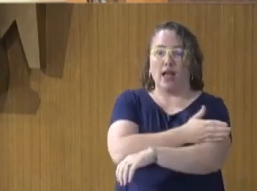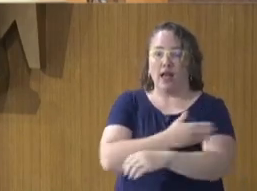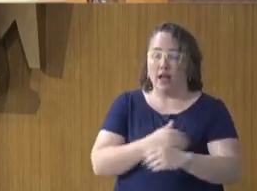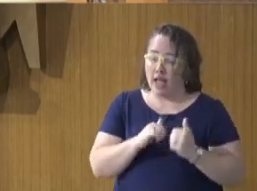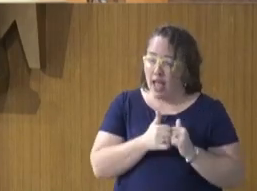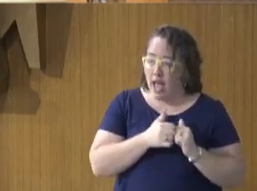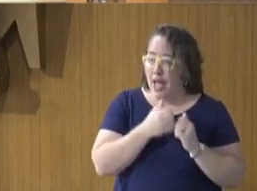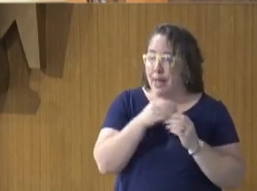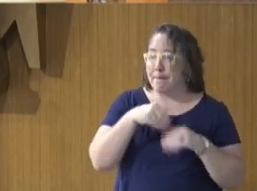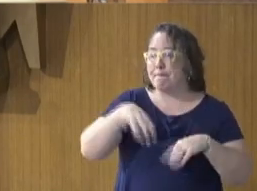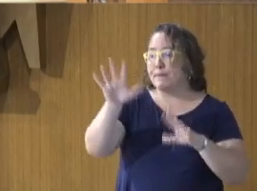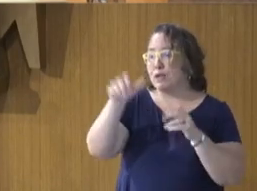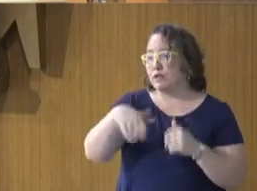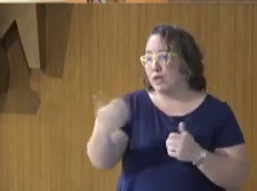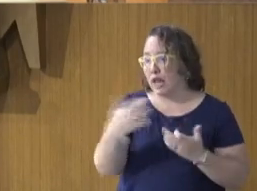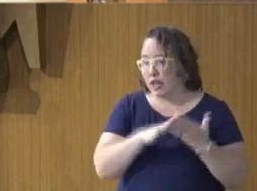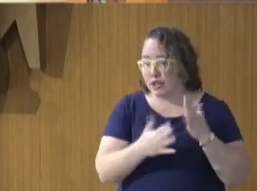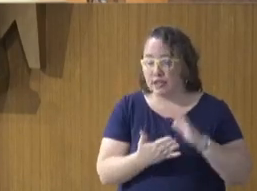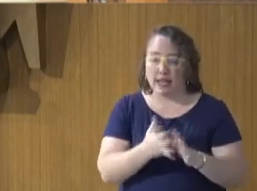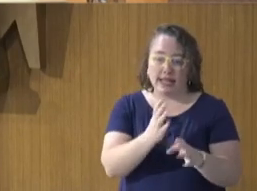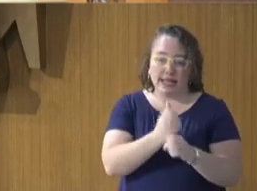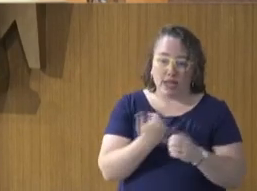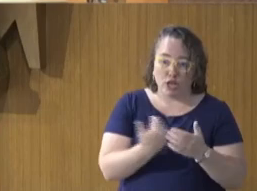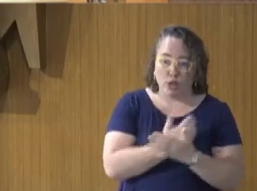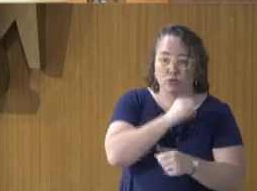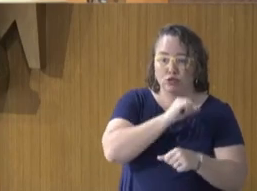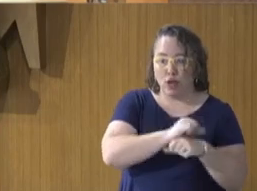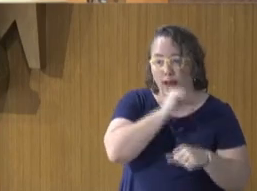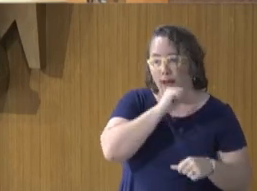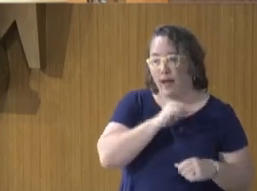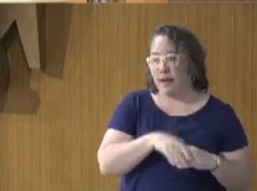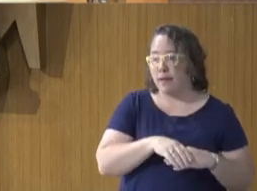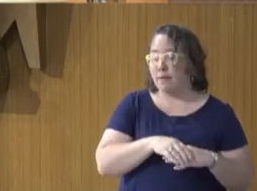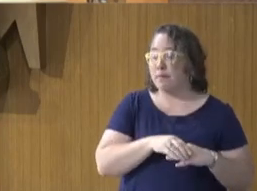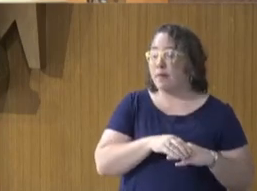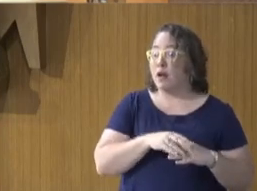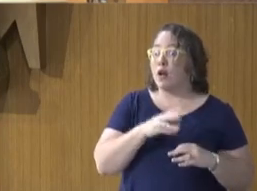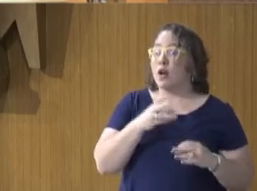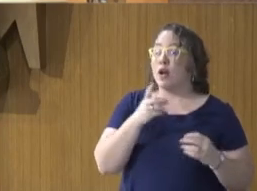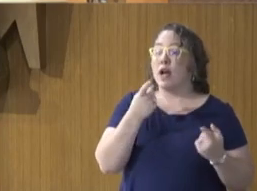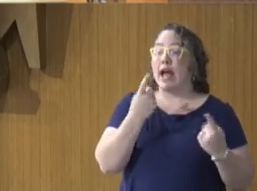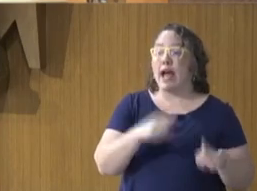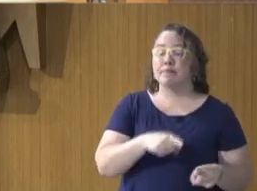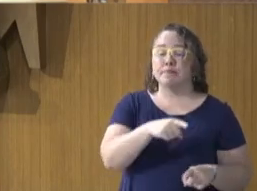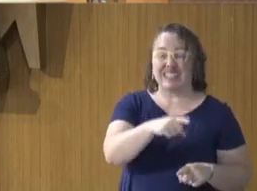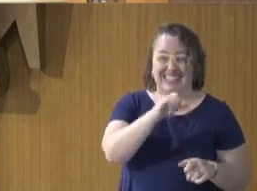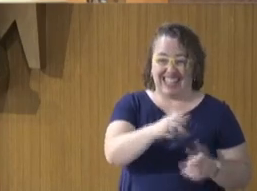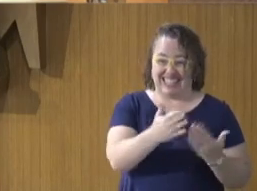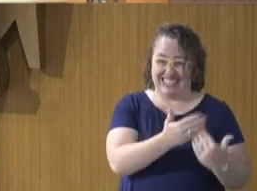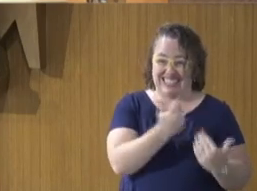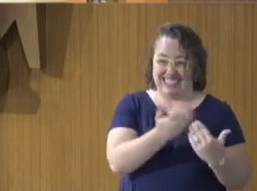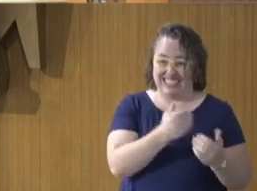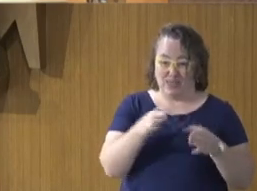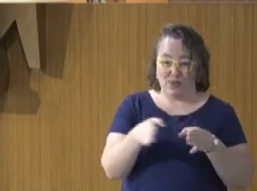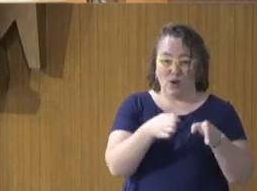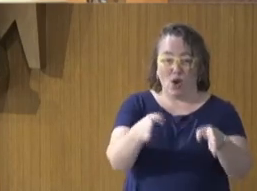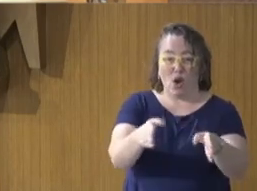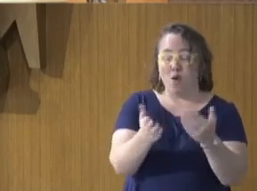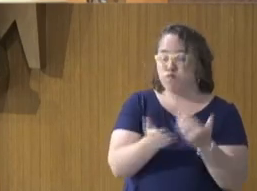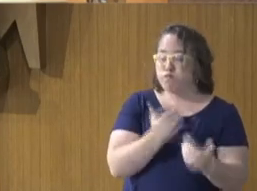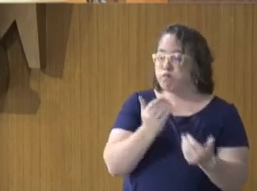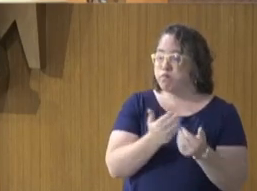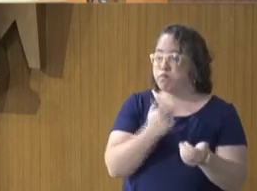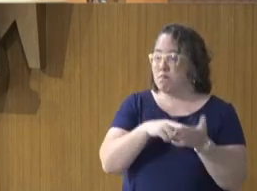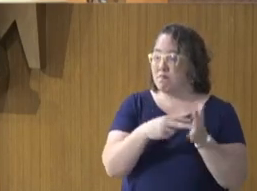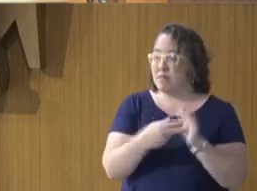move to another city, get a new job or a promotion. The Way of the Philistines will offer a well-worn path to